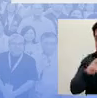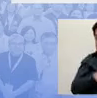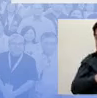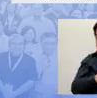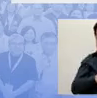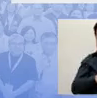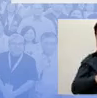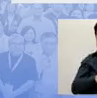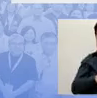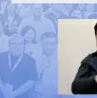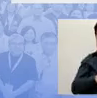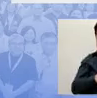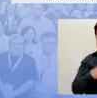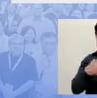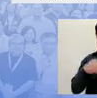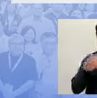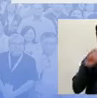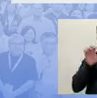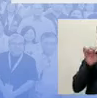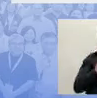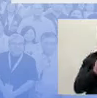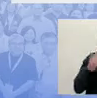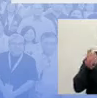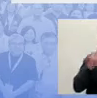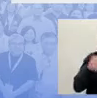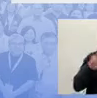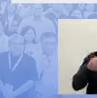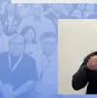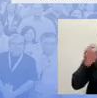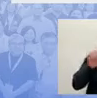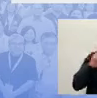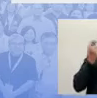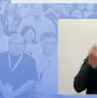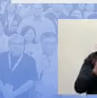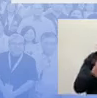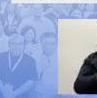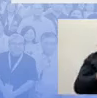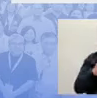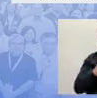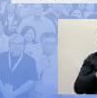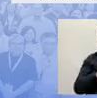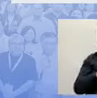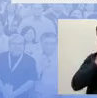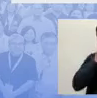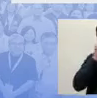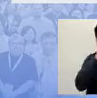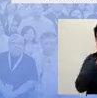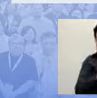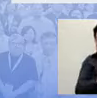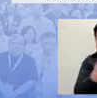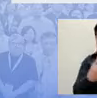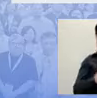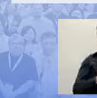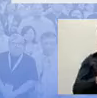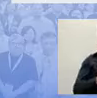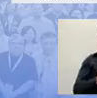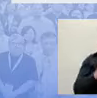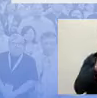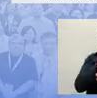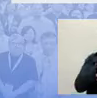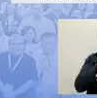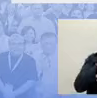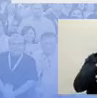to the themes as well as categories that we actually specify. And we also match it with SDG